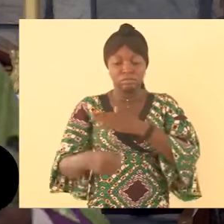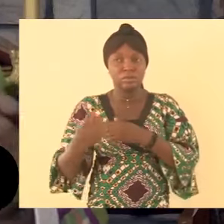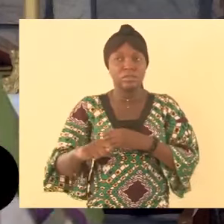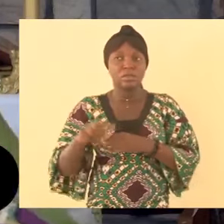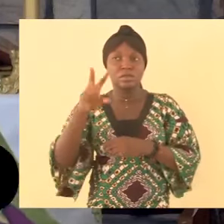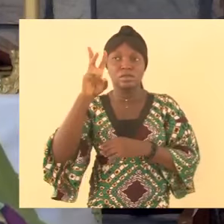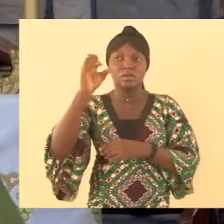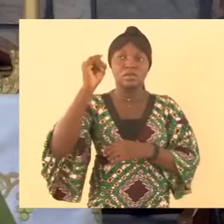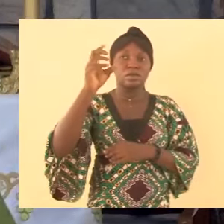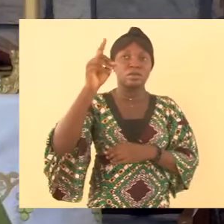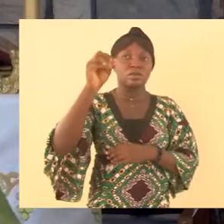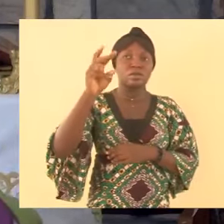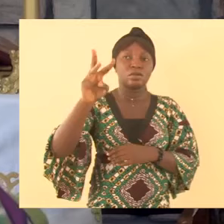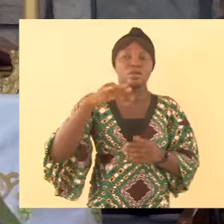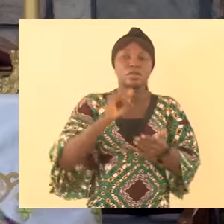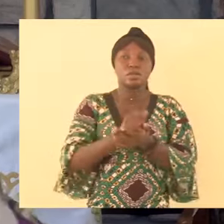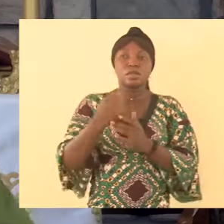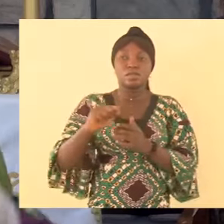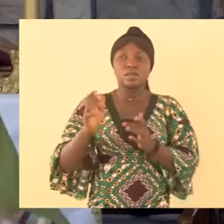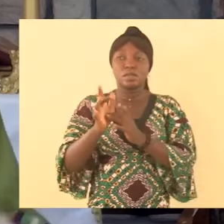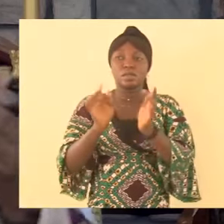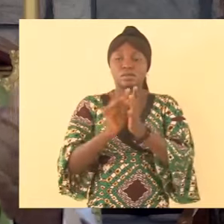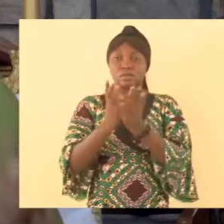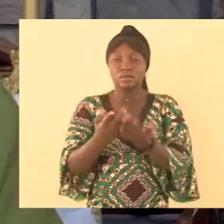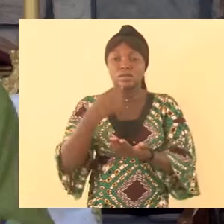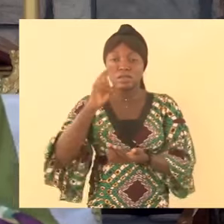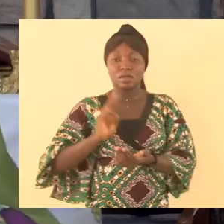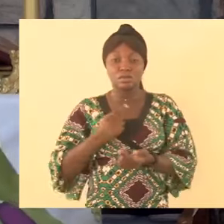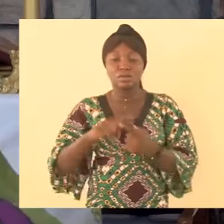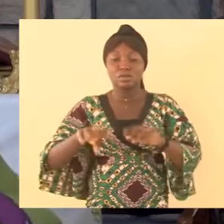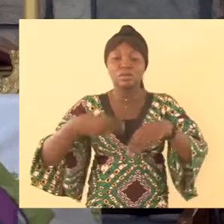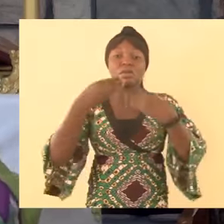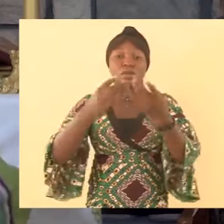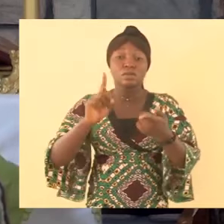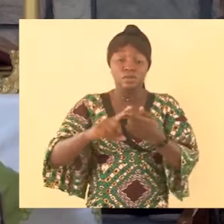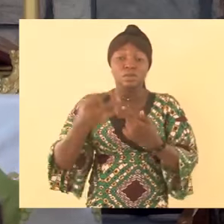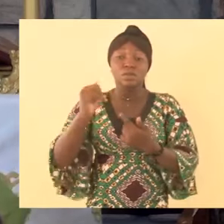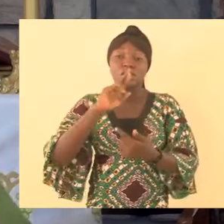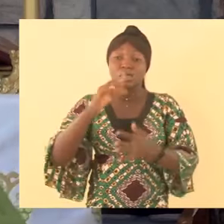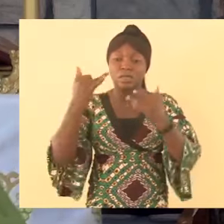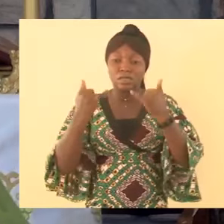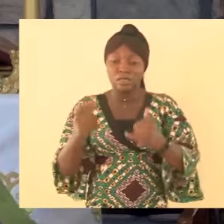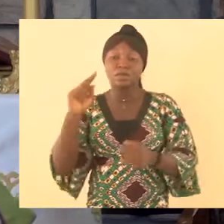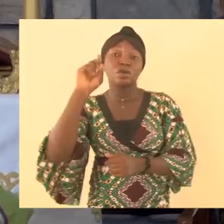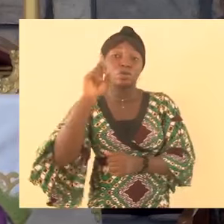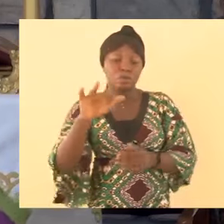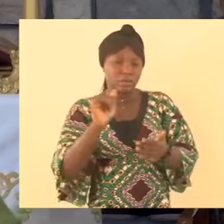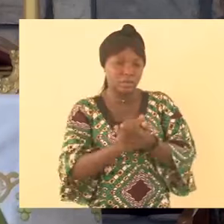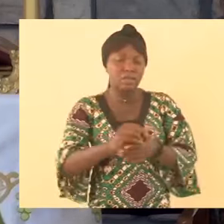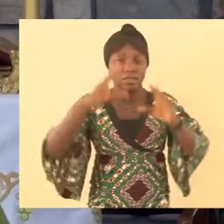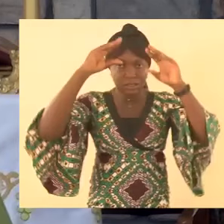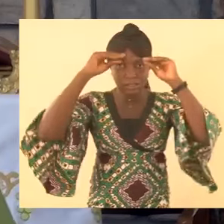The widows that the scriptures constantly told us to be generous to they are now the ones that